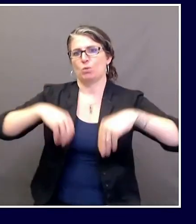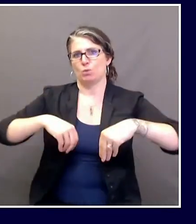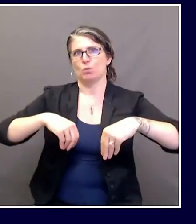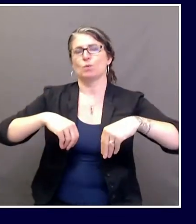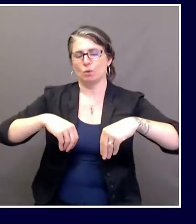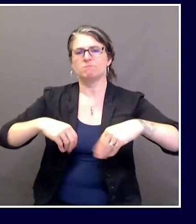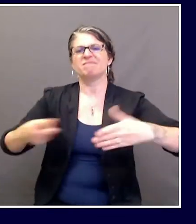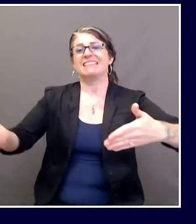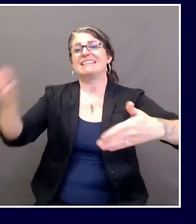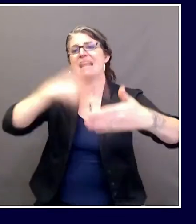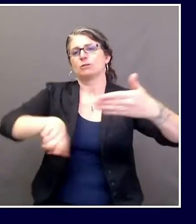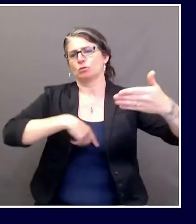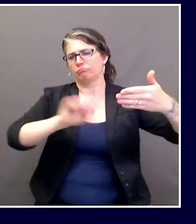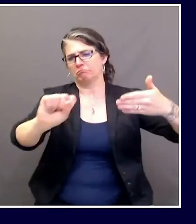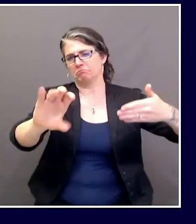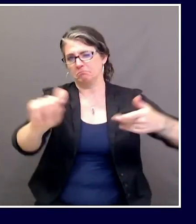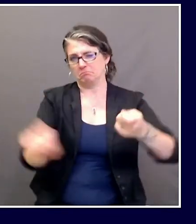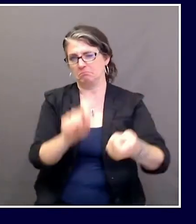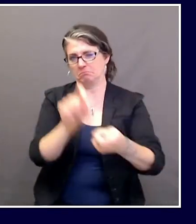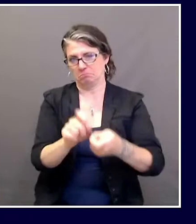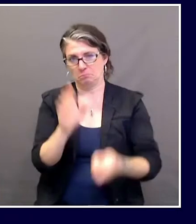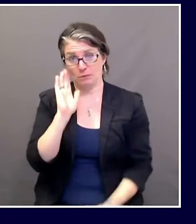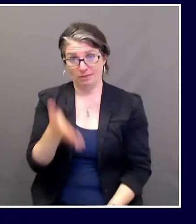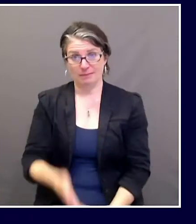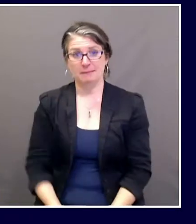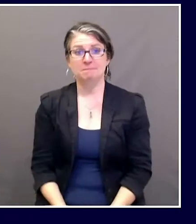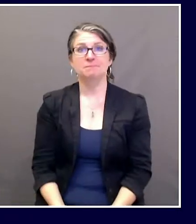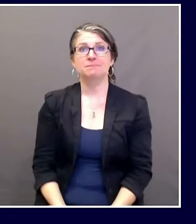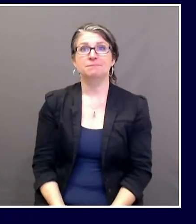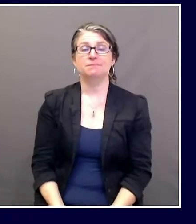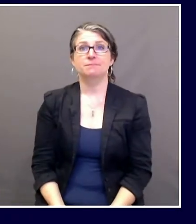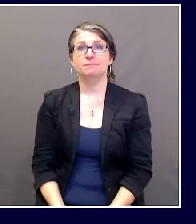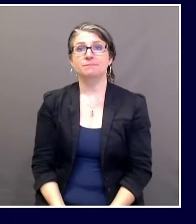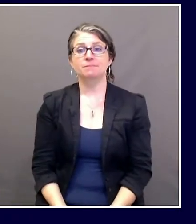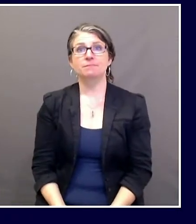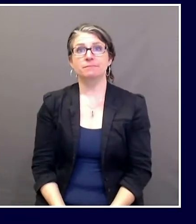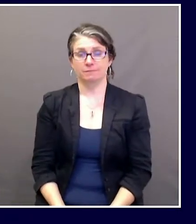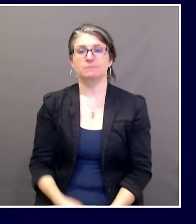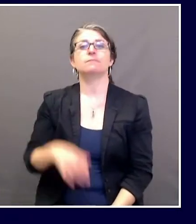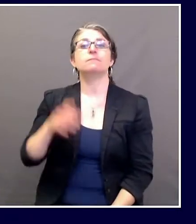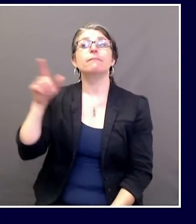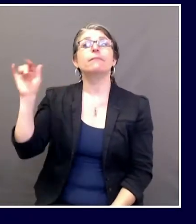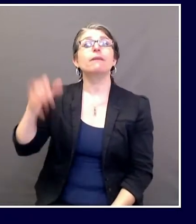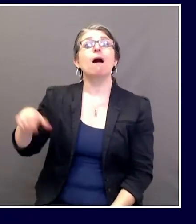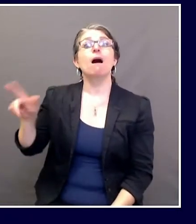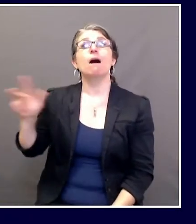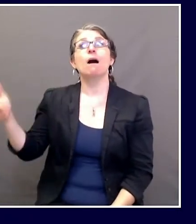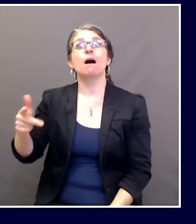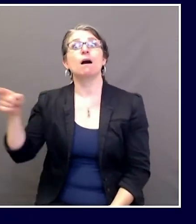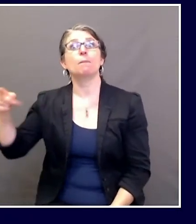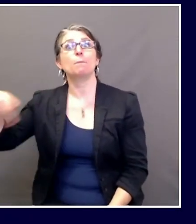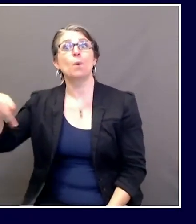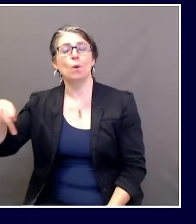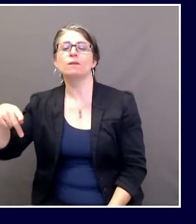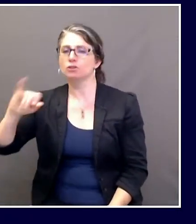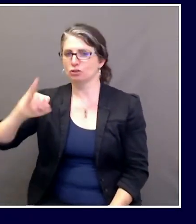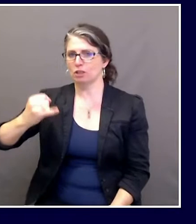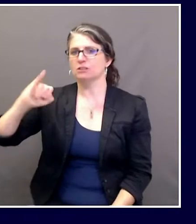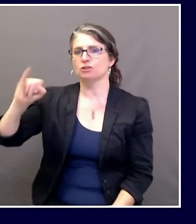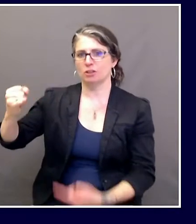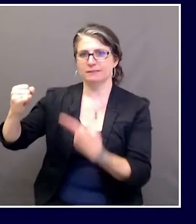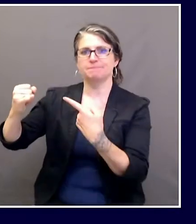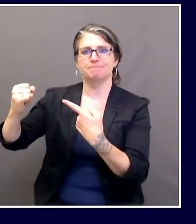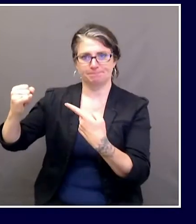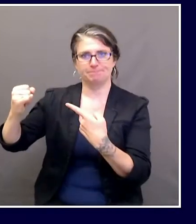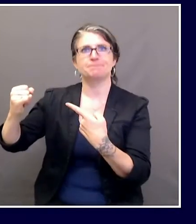in the coming days, have an opportunity to make an appointment if you'd like. But if it's easier for you in your schedule just